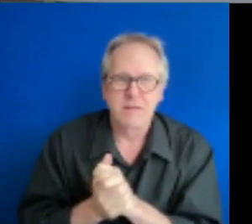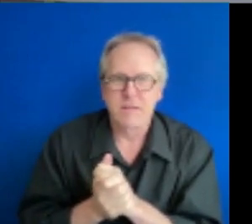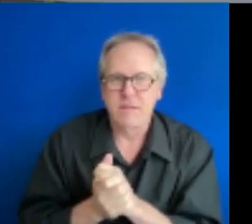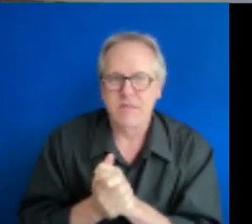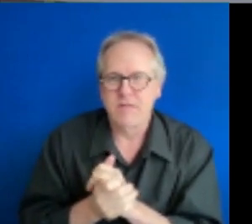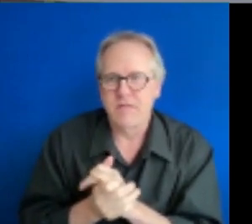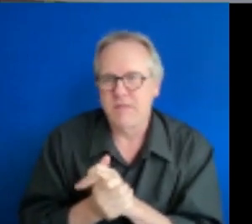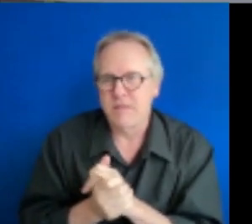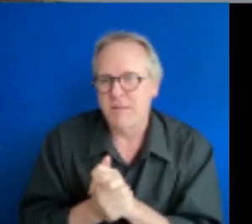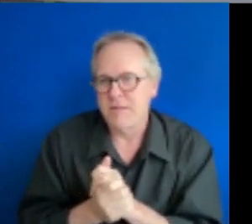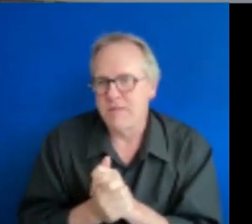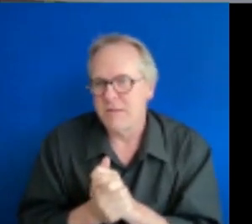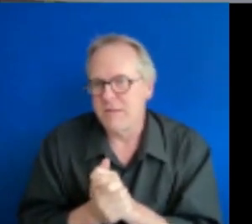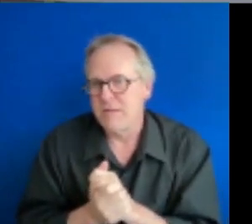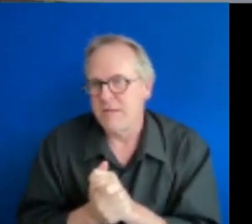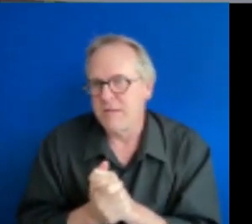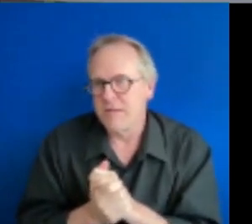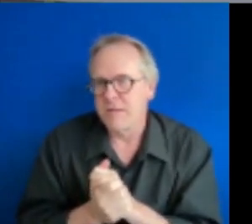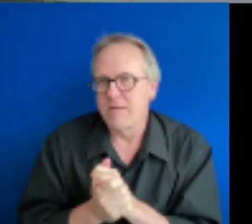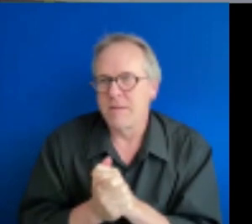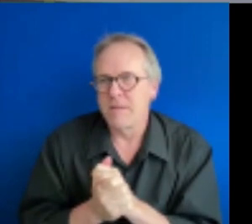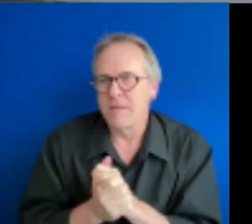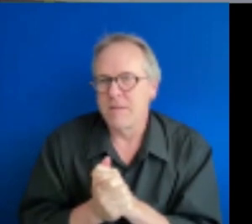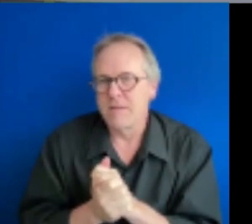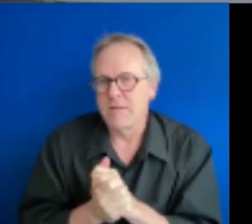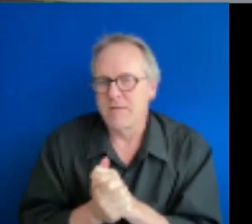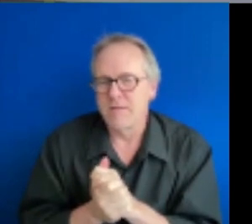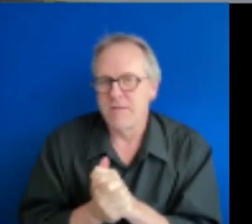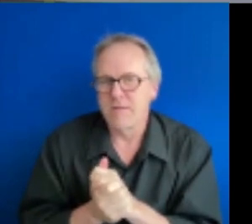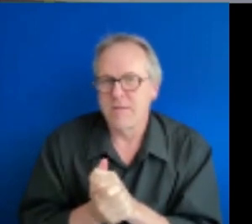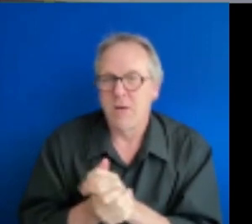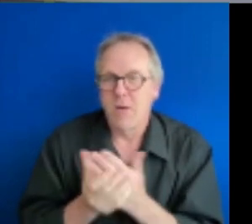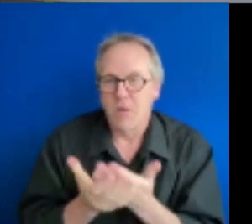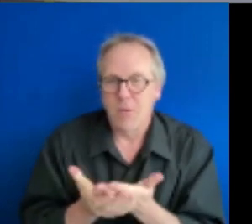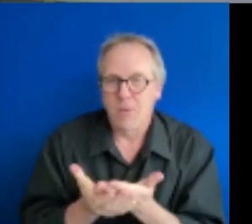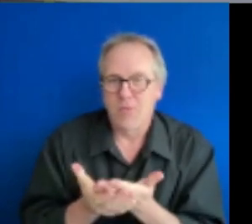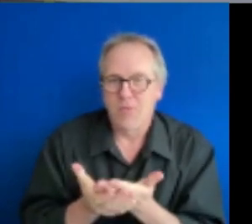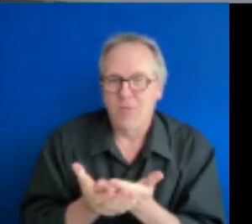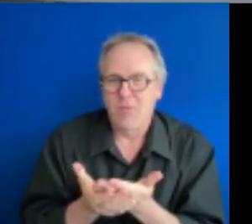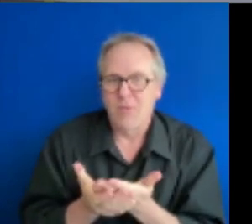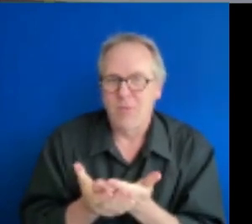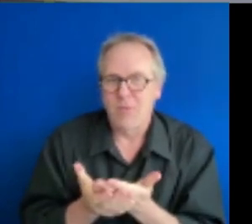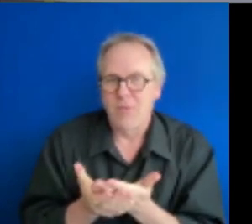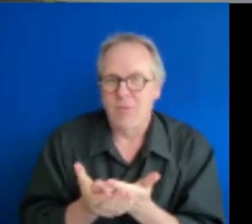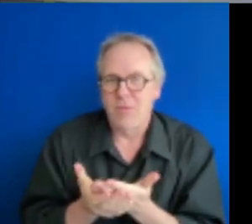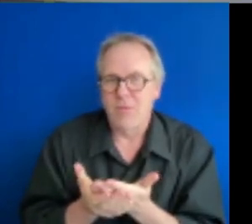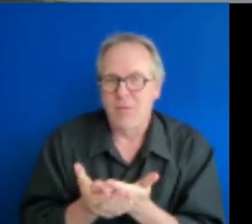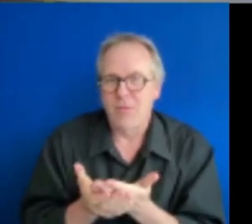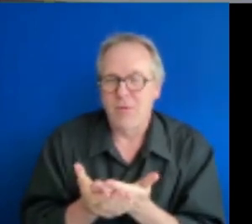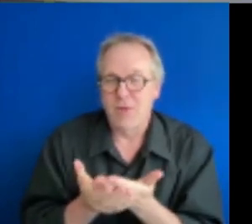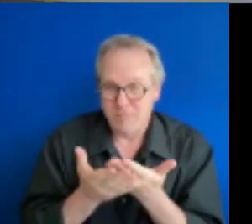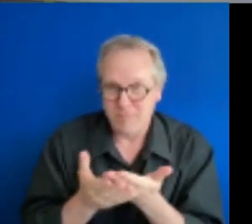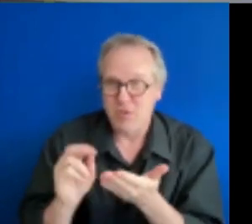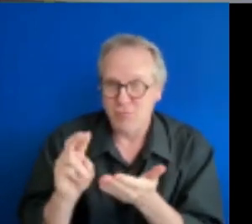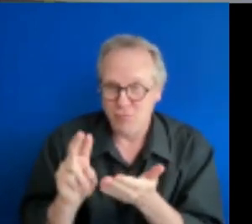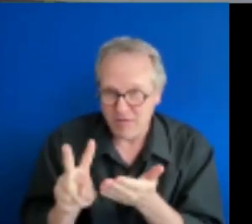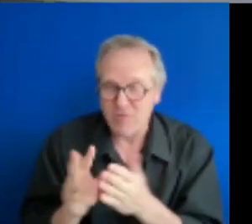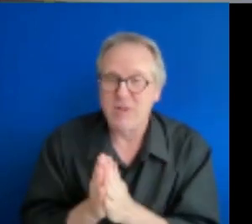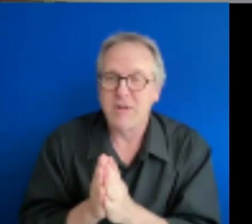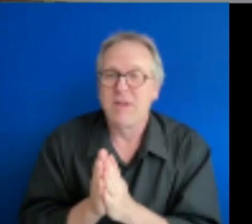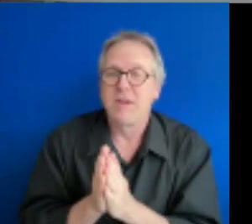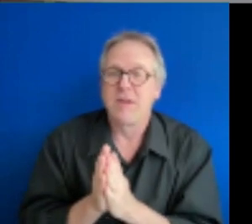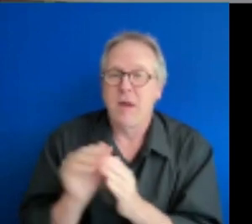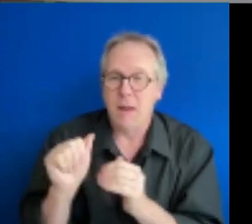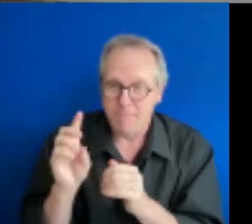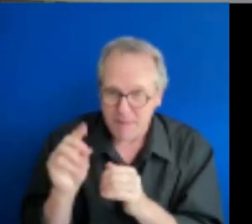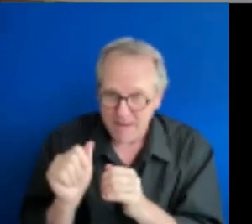of disability justice. That's a lot for me to repeat. So, Rev. Amanda, please tell